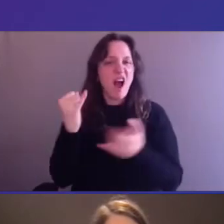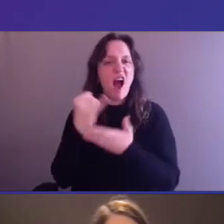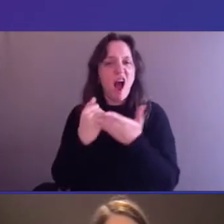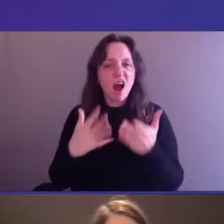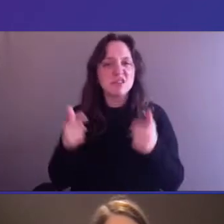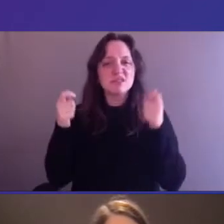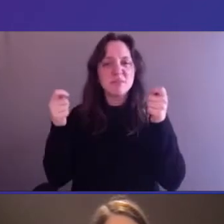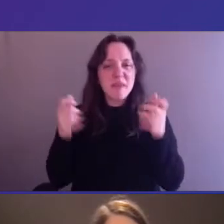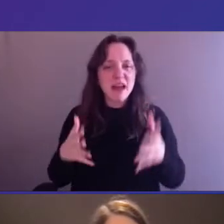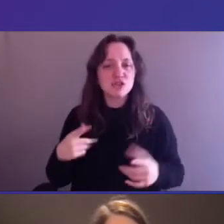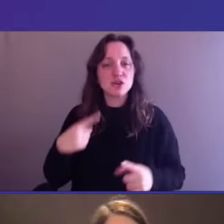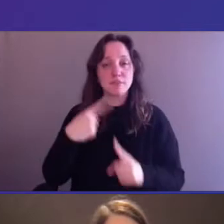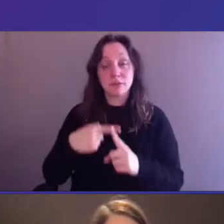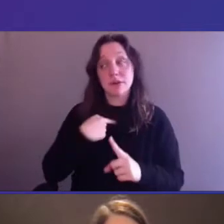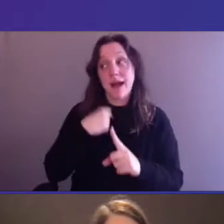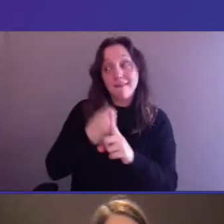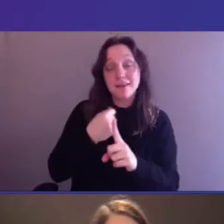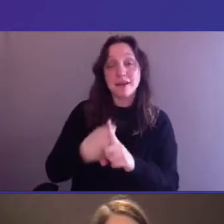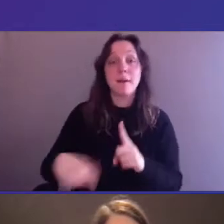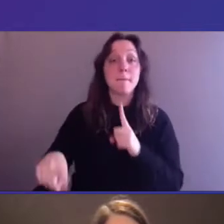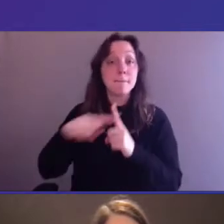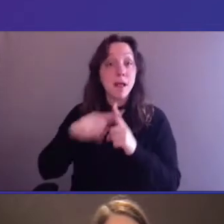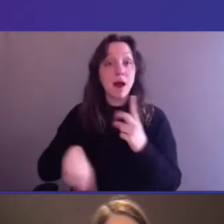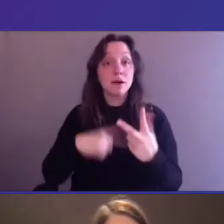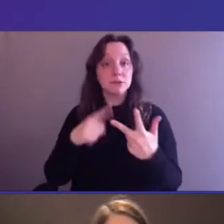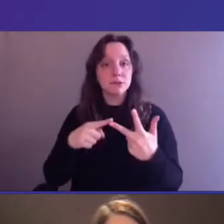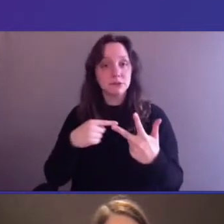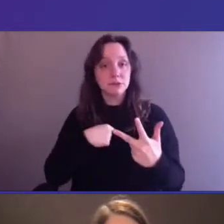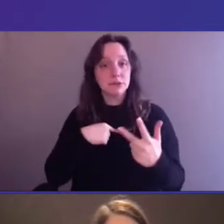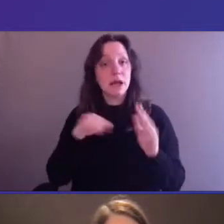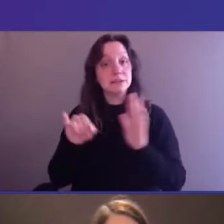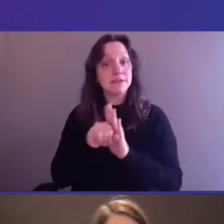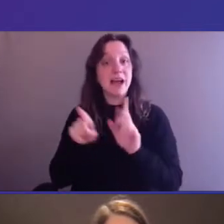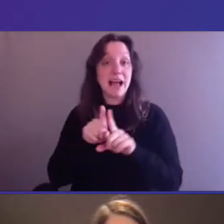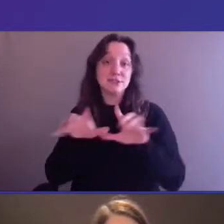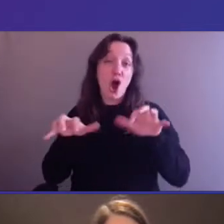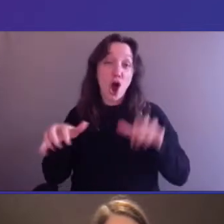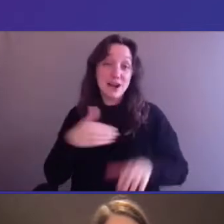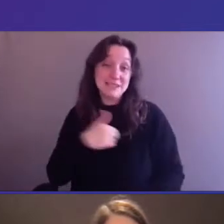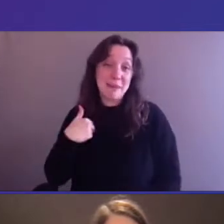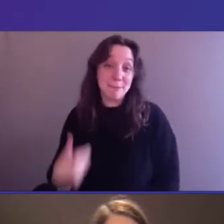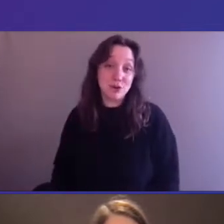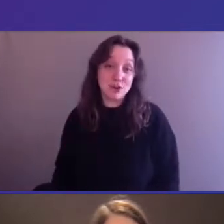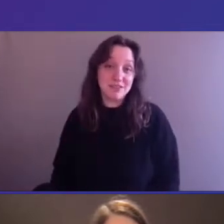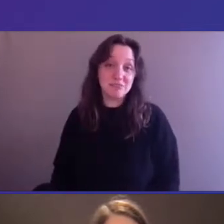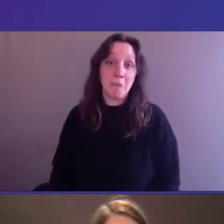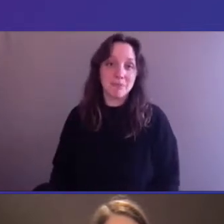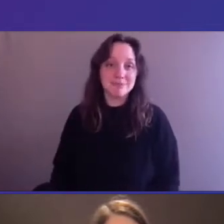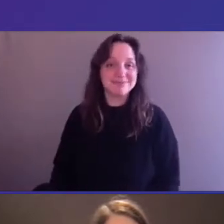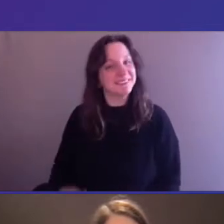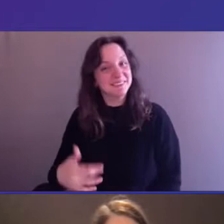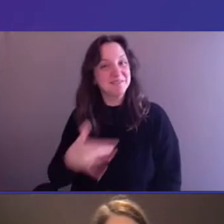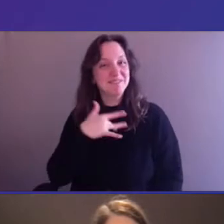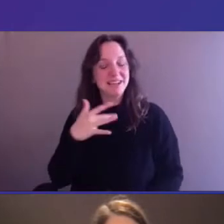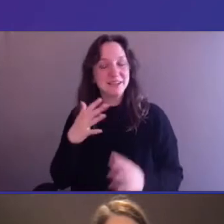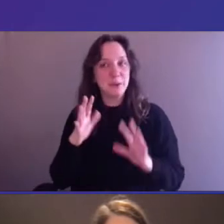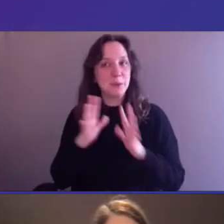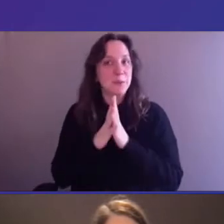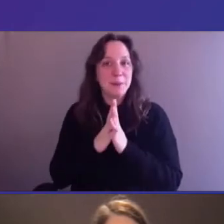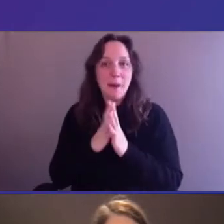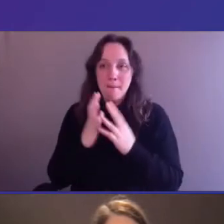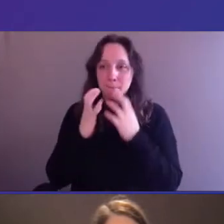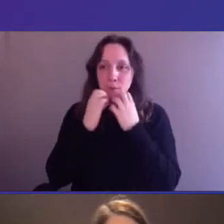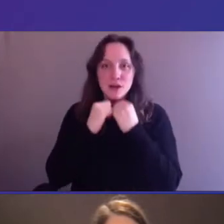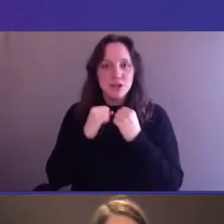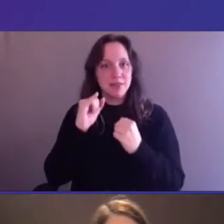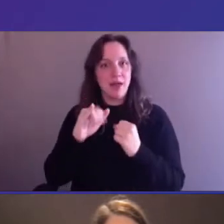I will also add that I identify as an audience member, which feels especially precious these days in the ways which